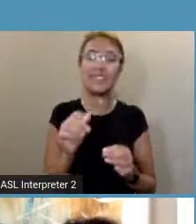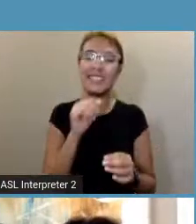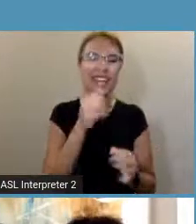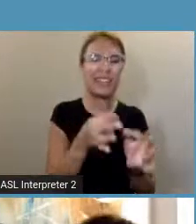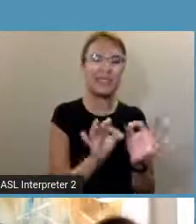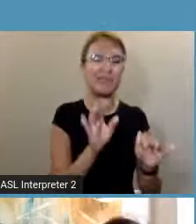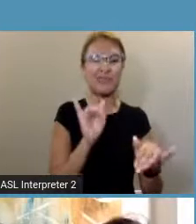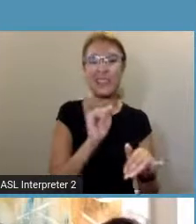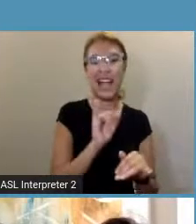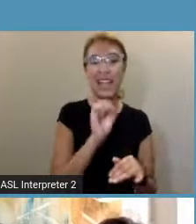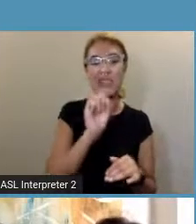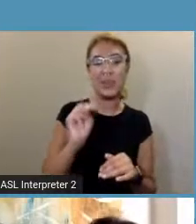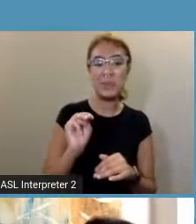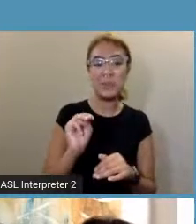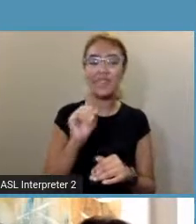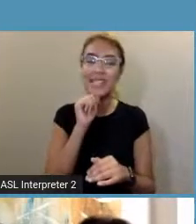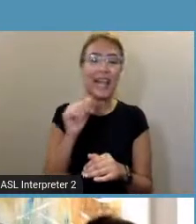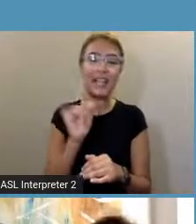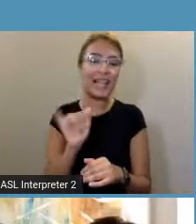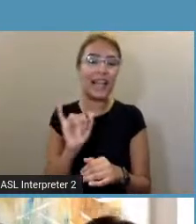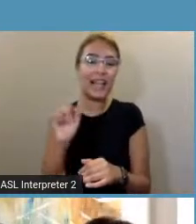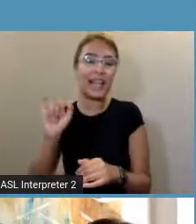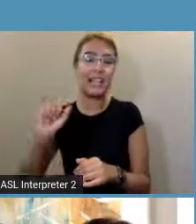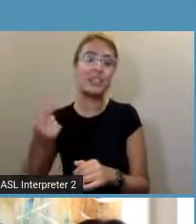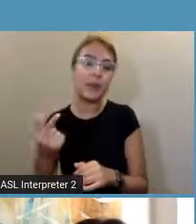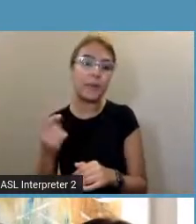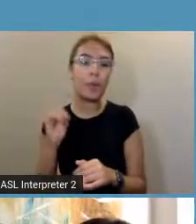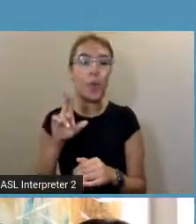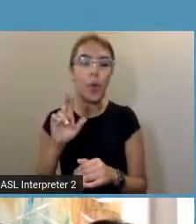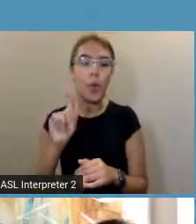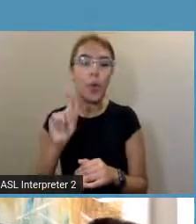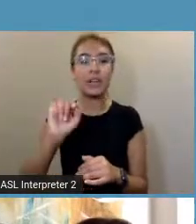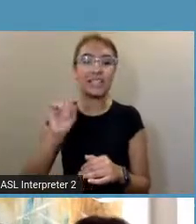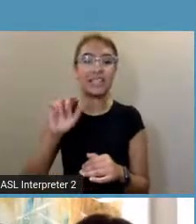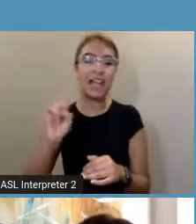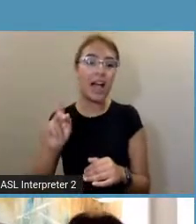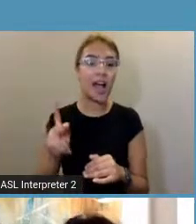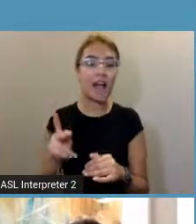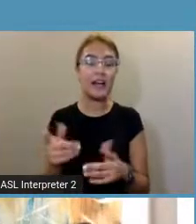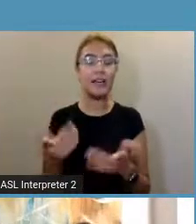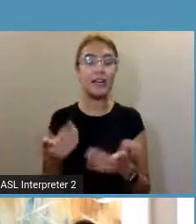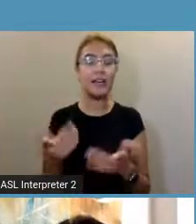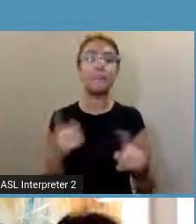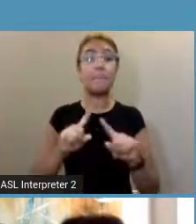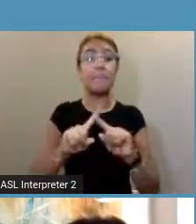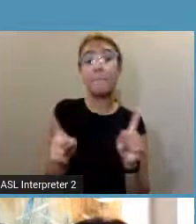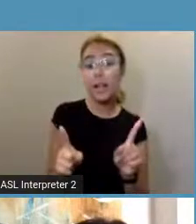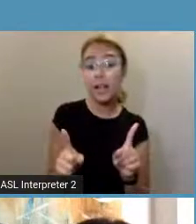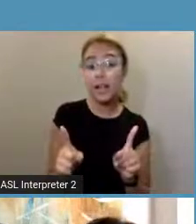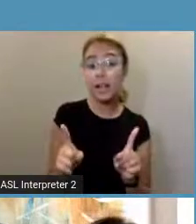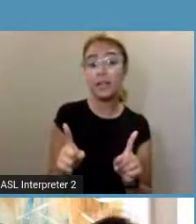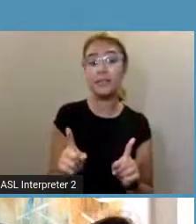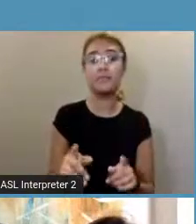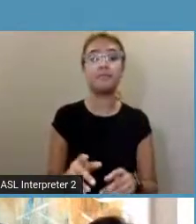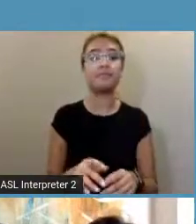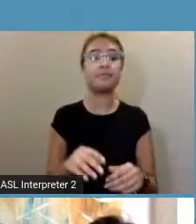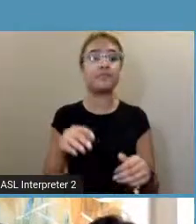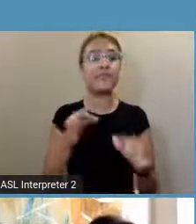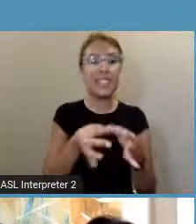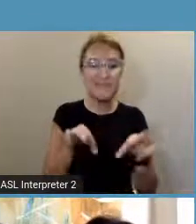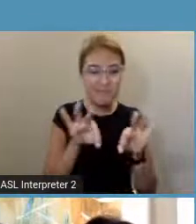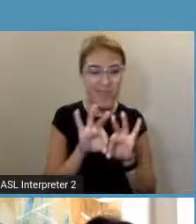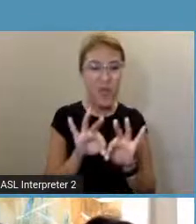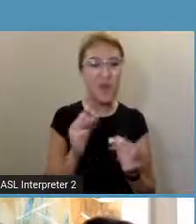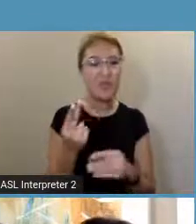It's not as simple as Instagram or, let's say, TikTok, although TikTok would be better for performances. The advantage that